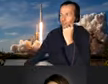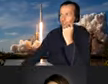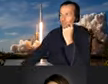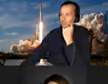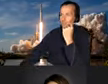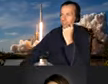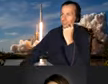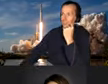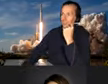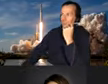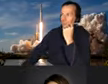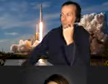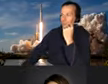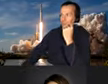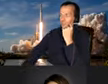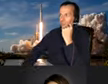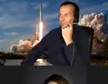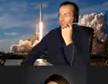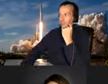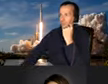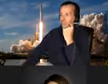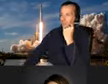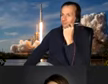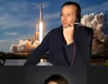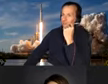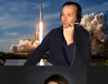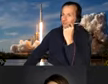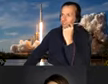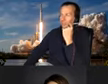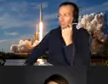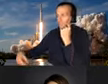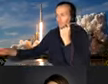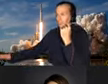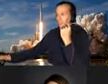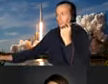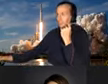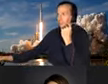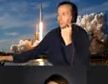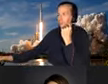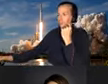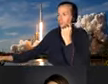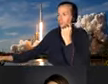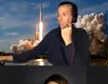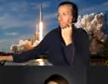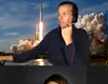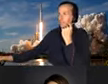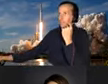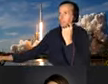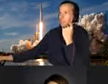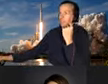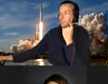was, you know, any mitigation strategies could have been undertaken, there was already a lot of community spread.